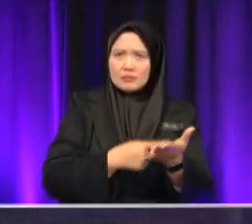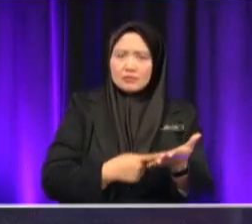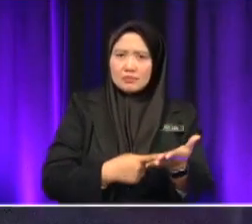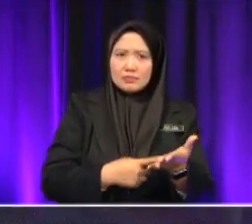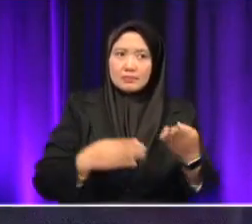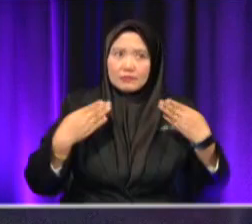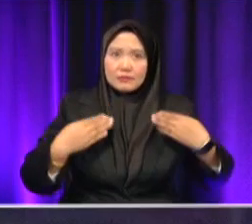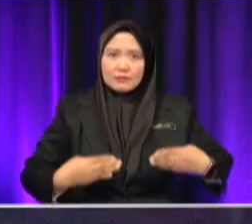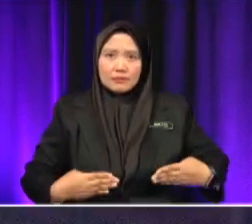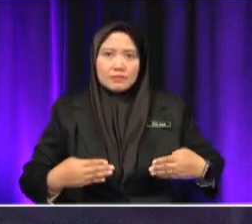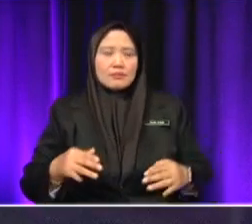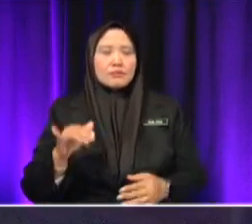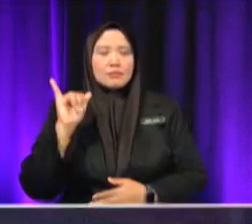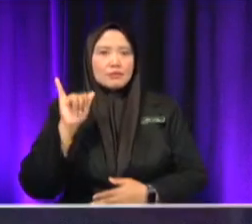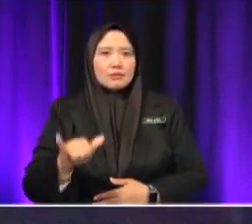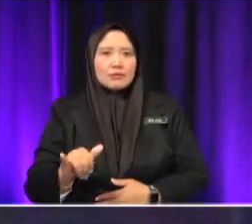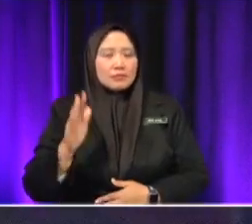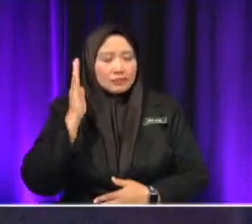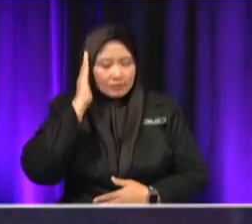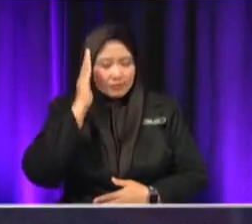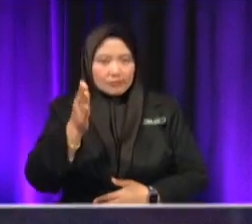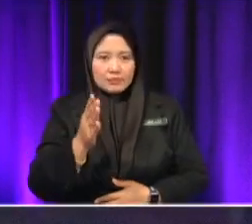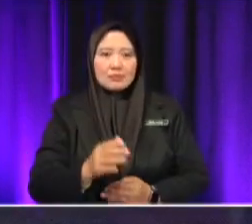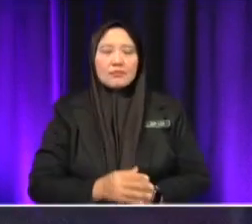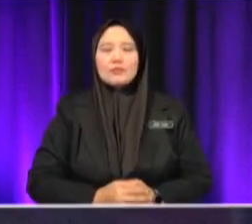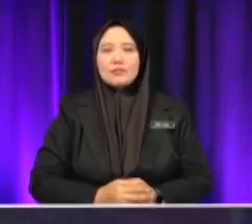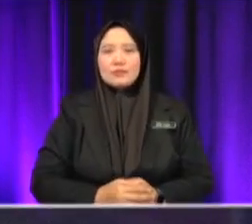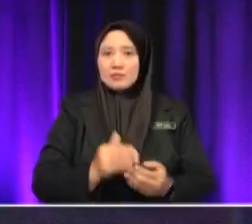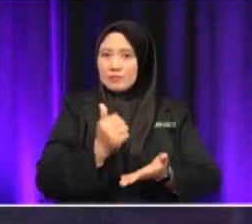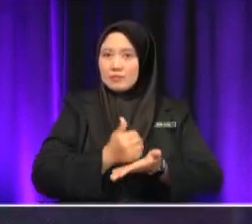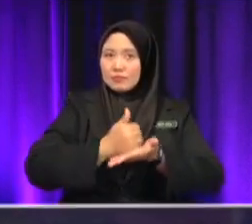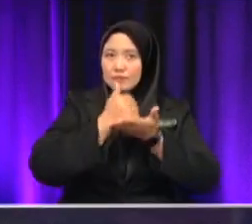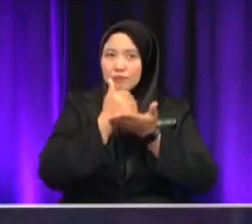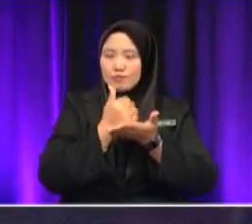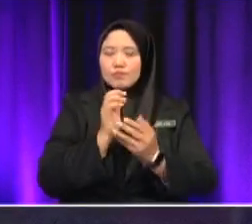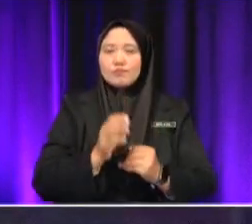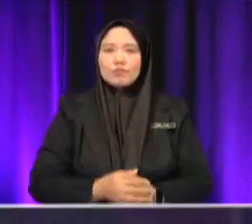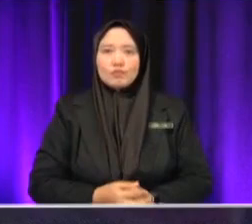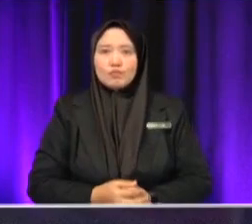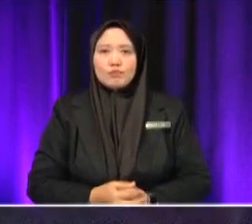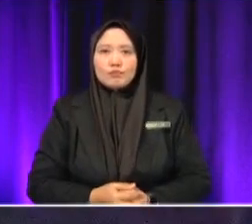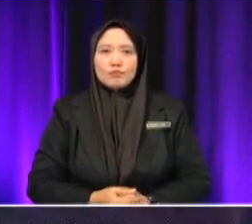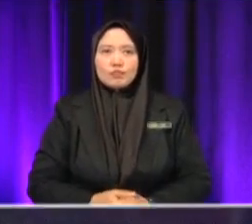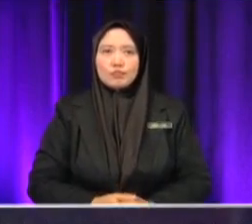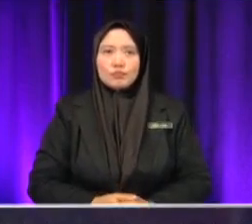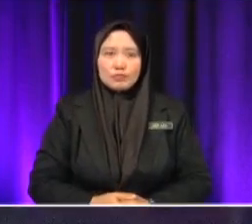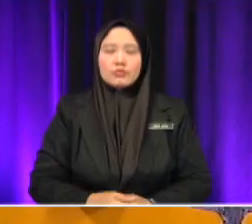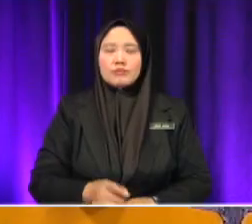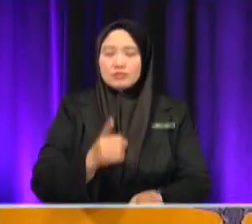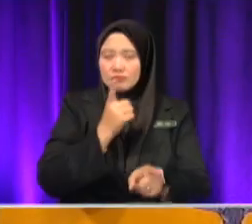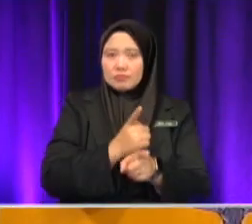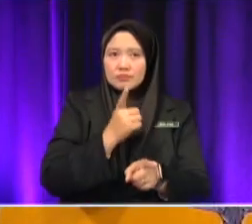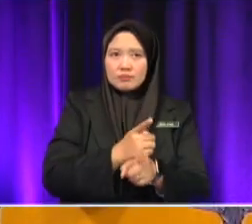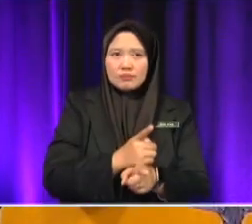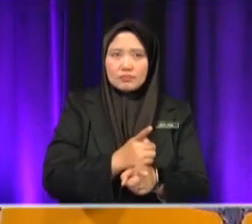holistic approach to lending help to people who need help out there? Okay, that's a very good point indeed, Shafika. That's true. Because you know,